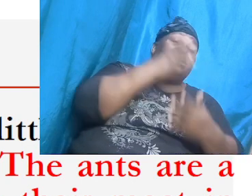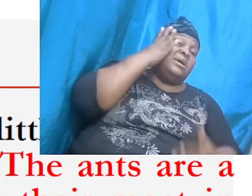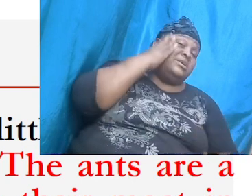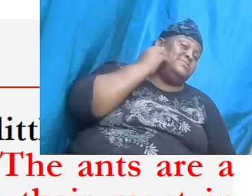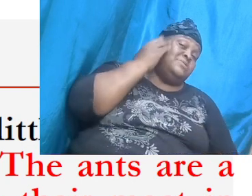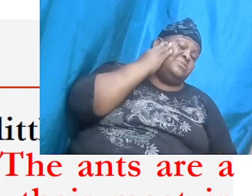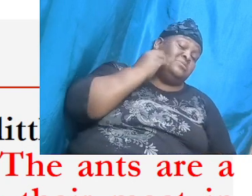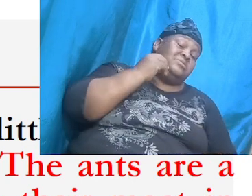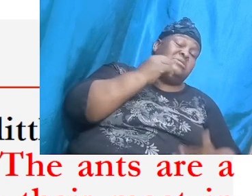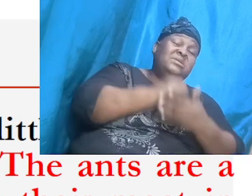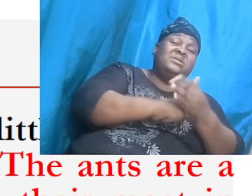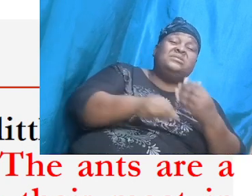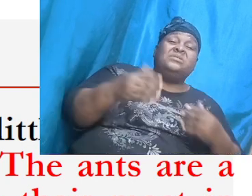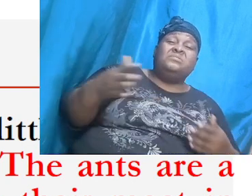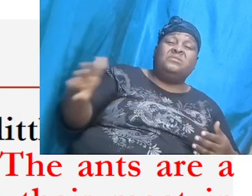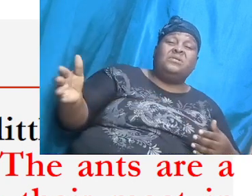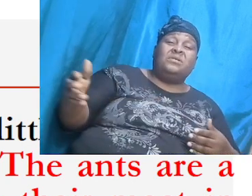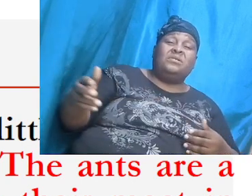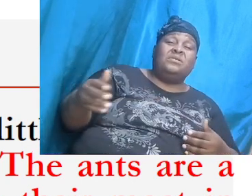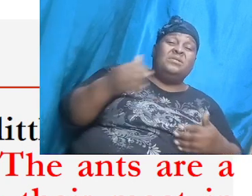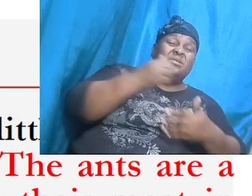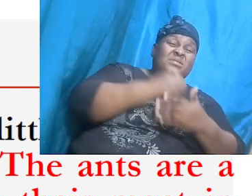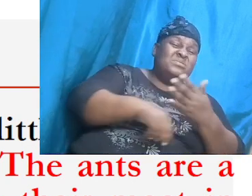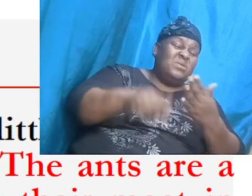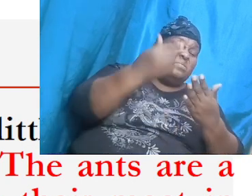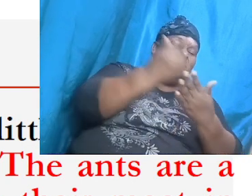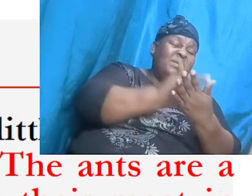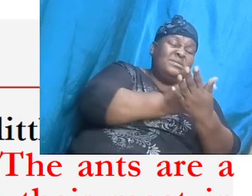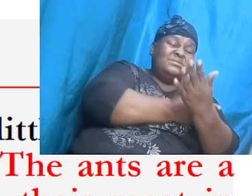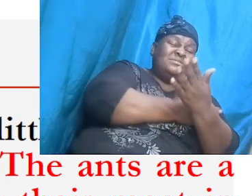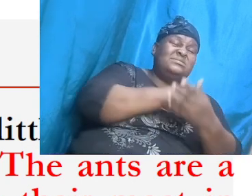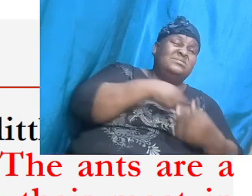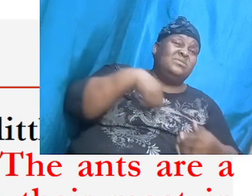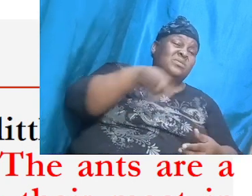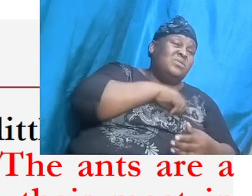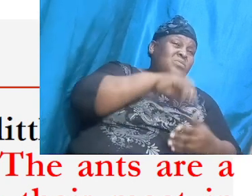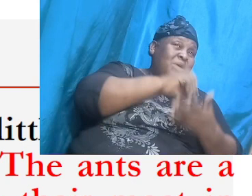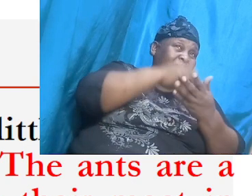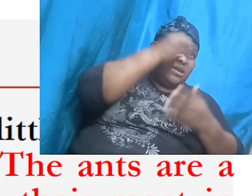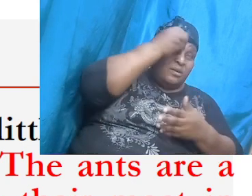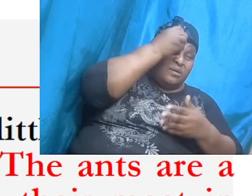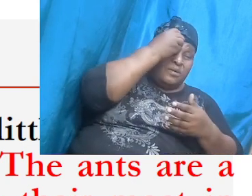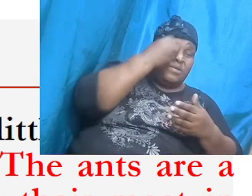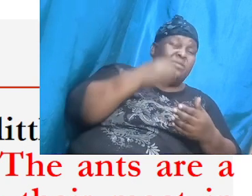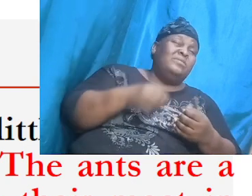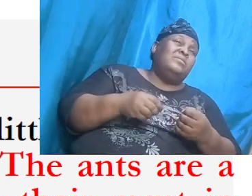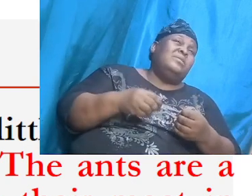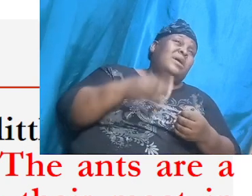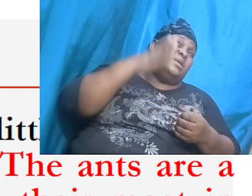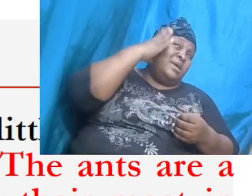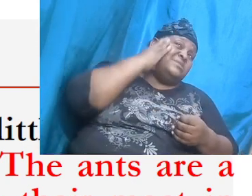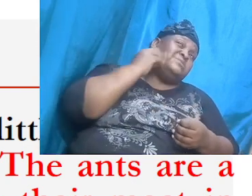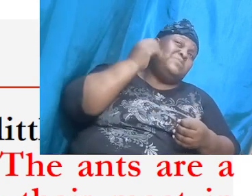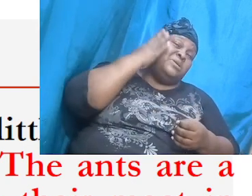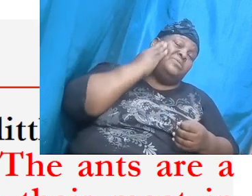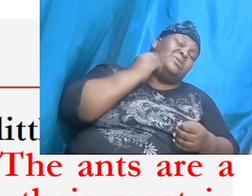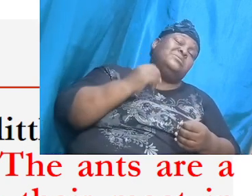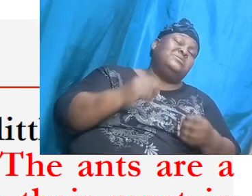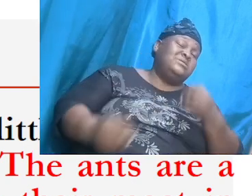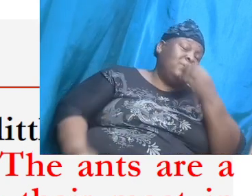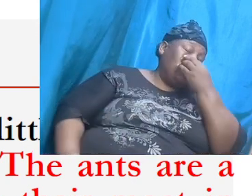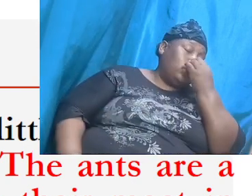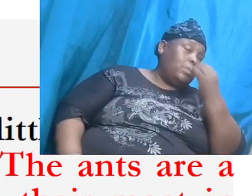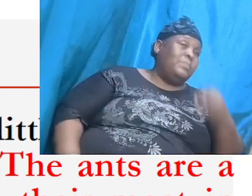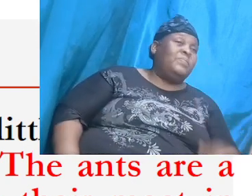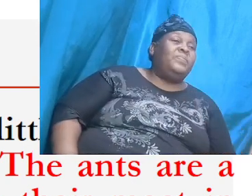experiencing something. So there are some lessons we learn by experience. We have gone through some things and based on the experience that we